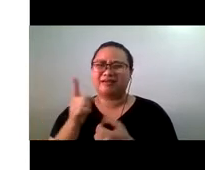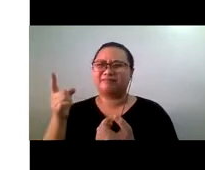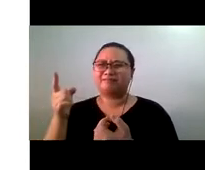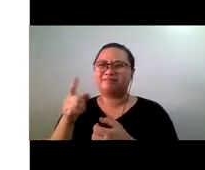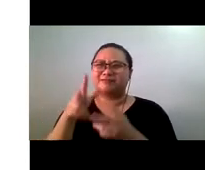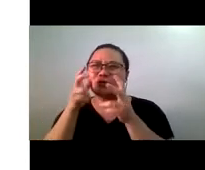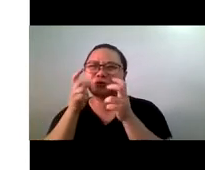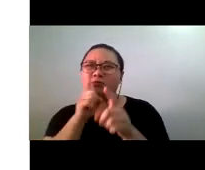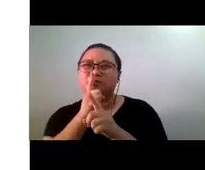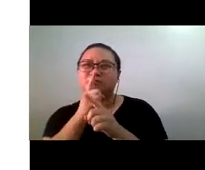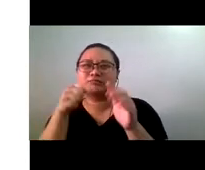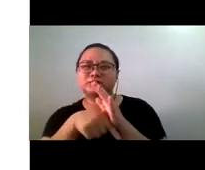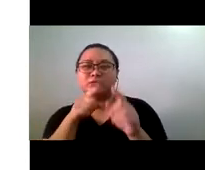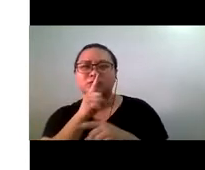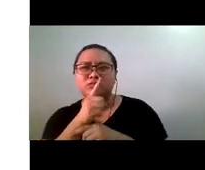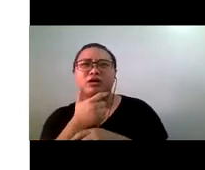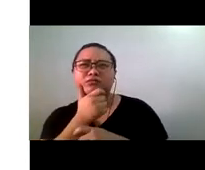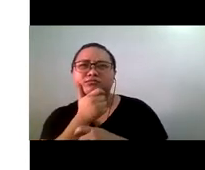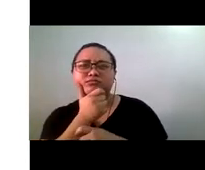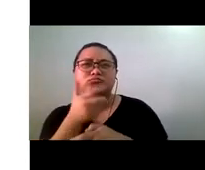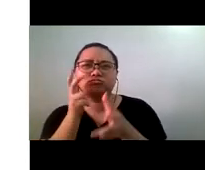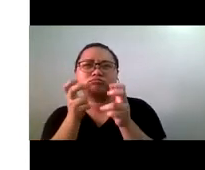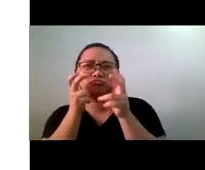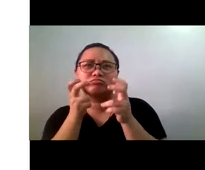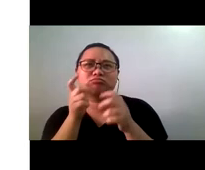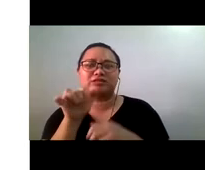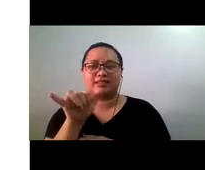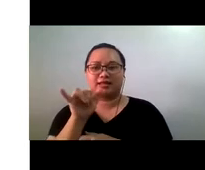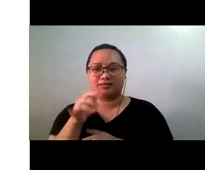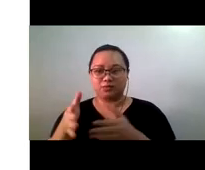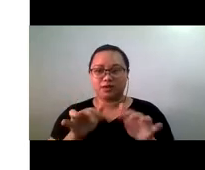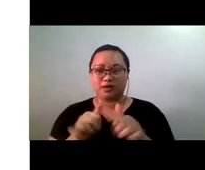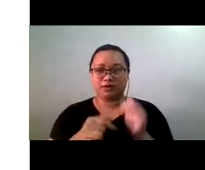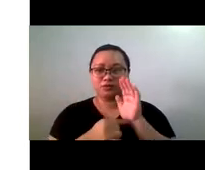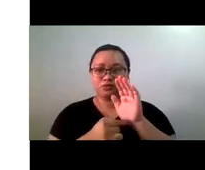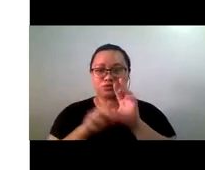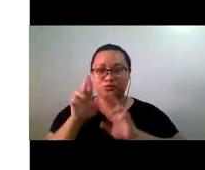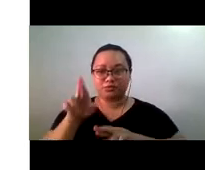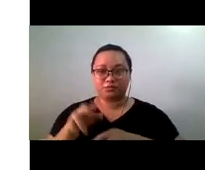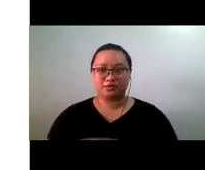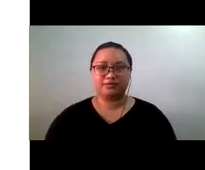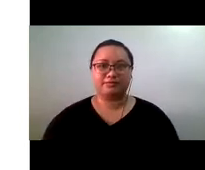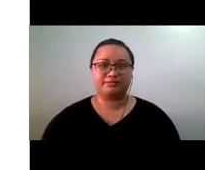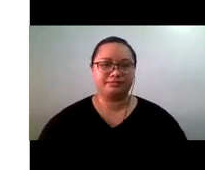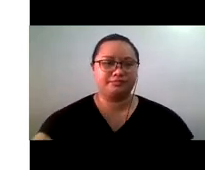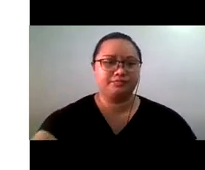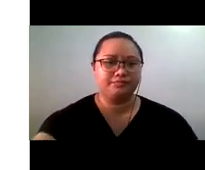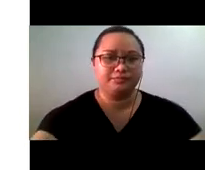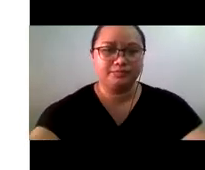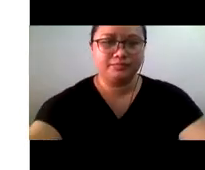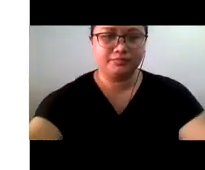we can show each other respect. Now, William Urey is a professor at the Harvard Program